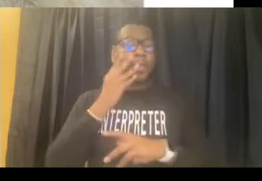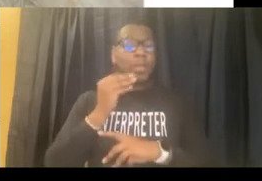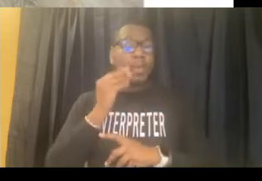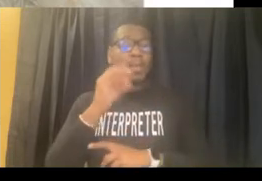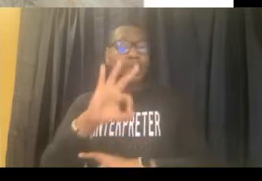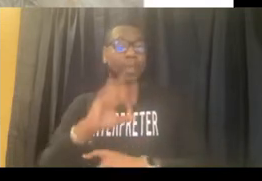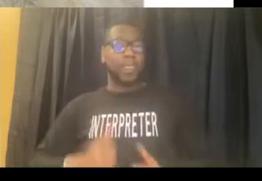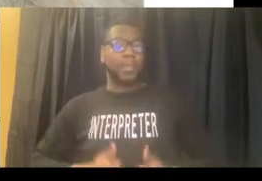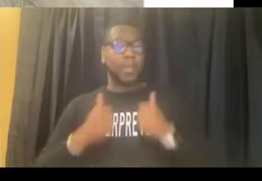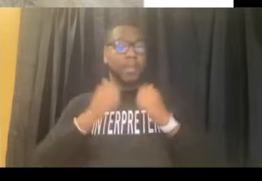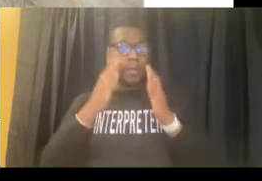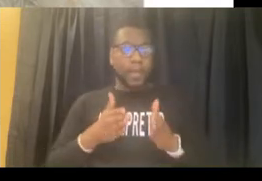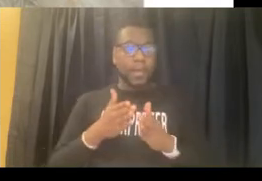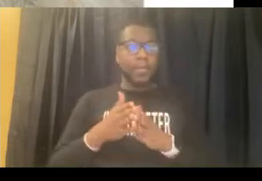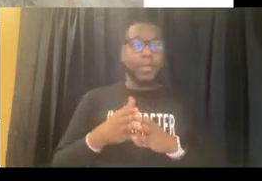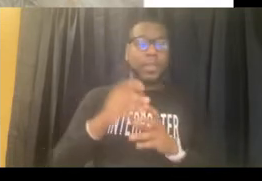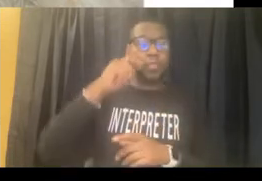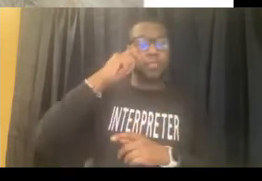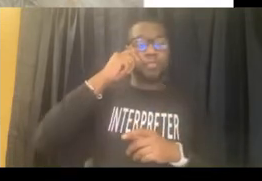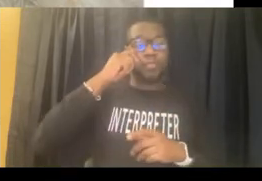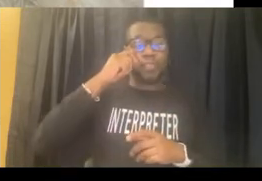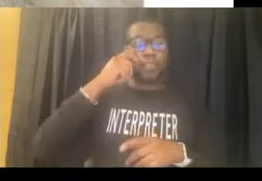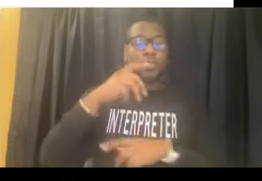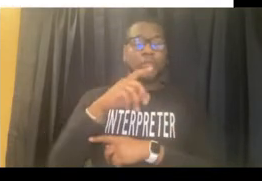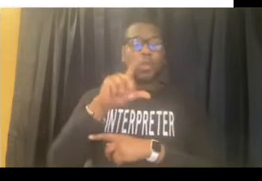provider, and then we will have a Q&A.